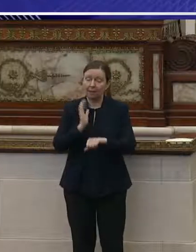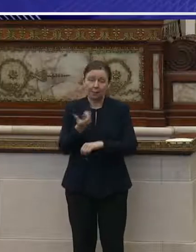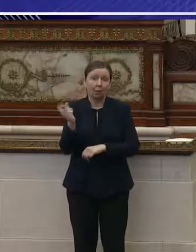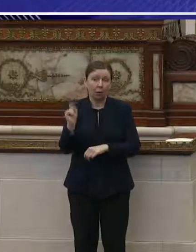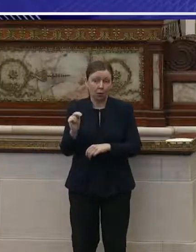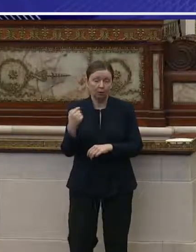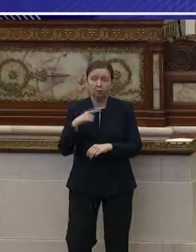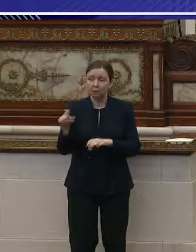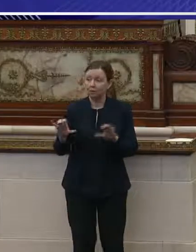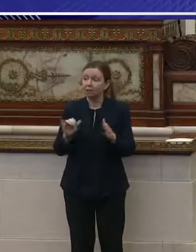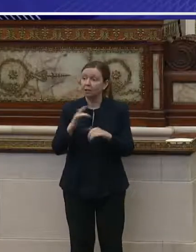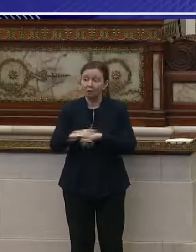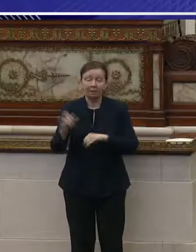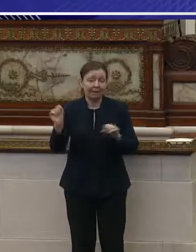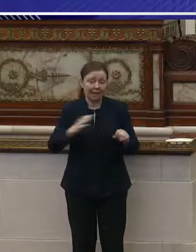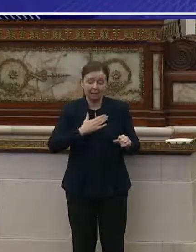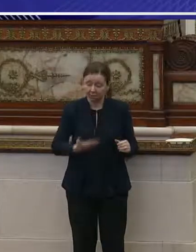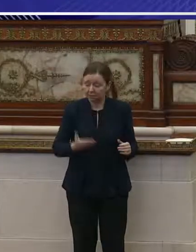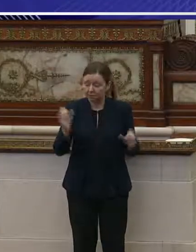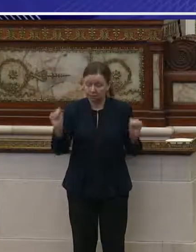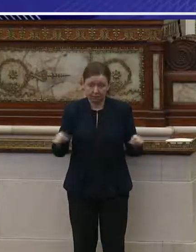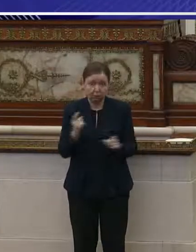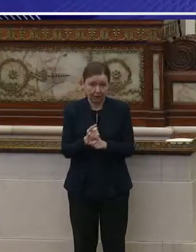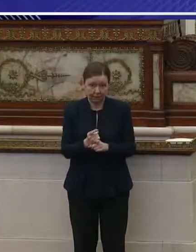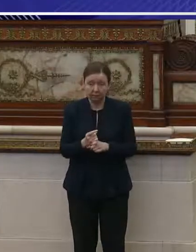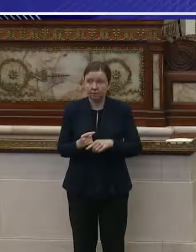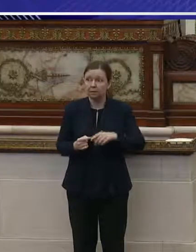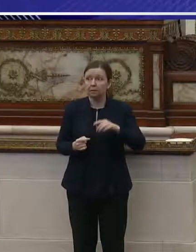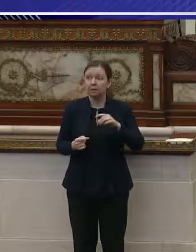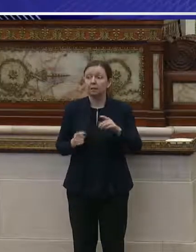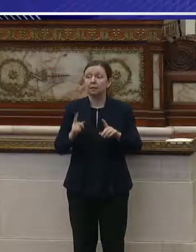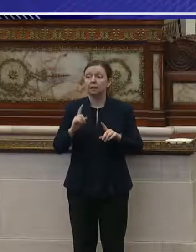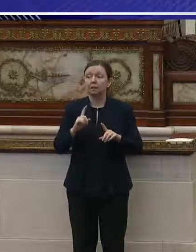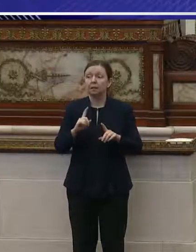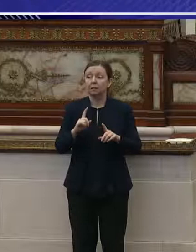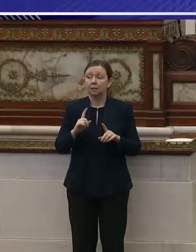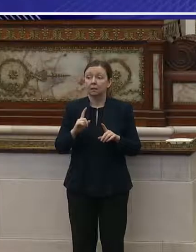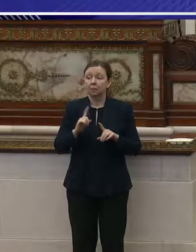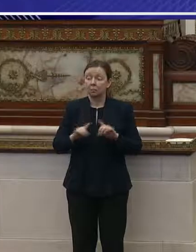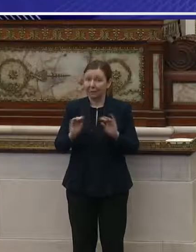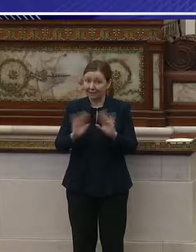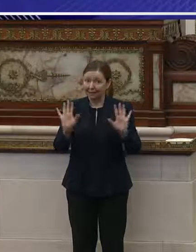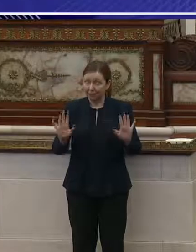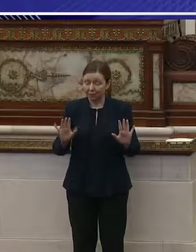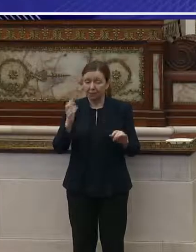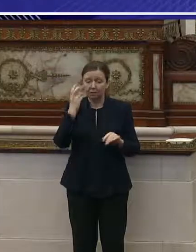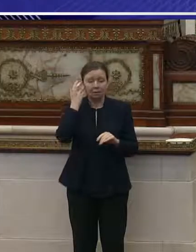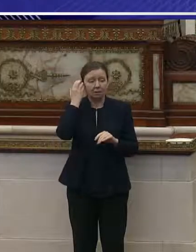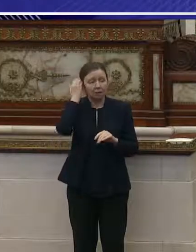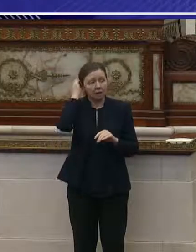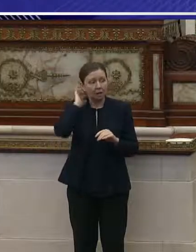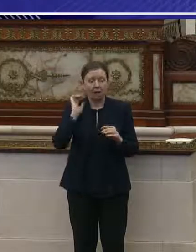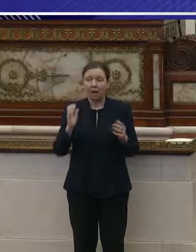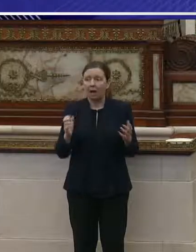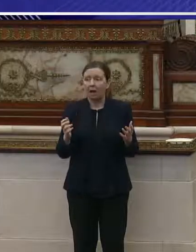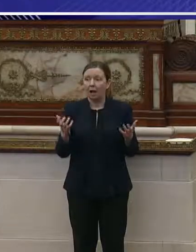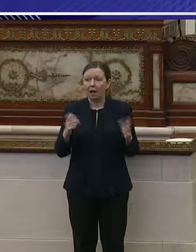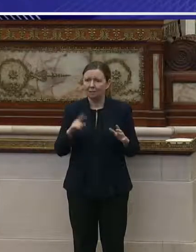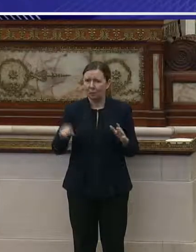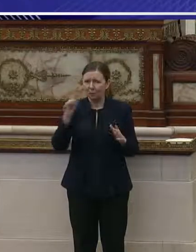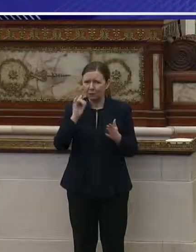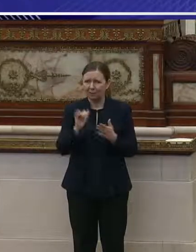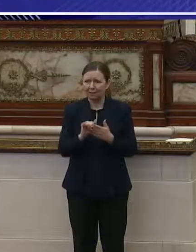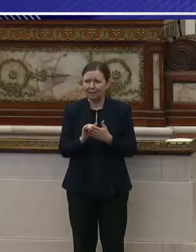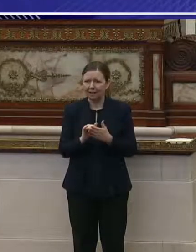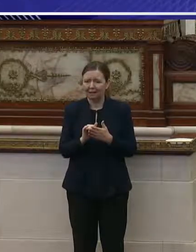We should have done it earlier. I'll be the first to acknowledge that. I have to be clear with everyone, though, that I didn't want anybody to think that this was